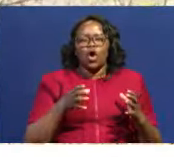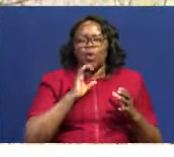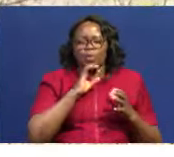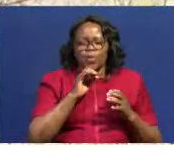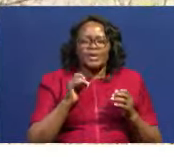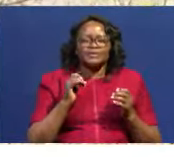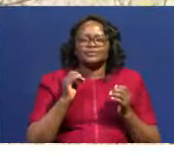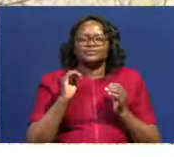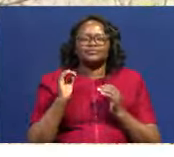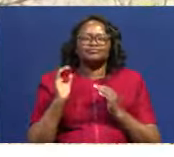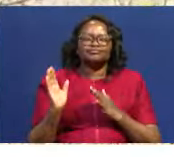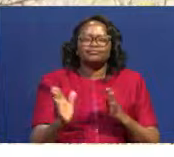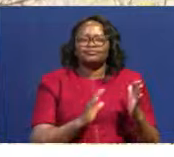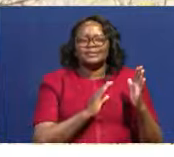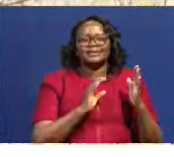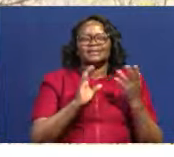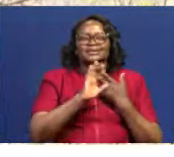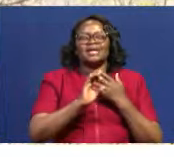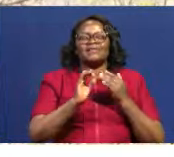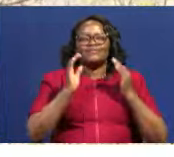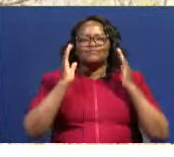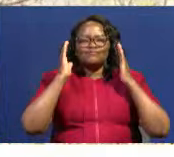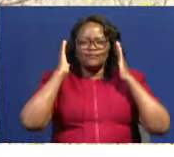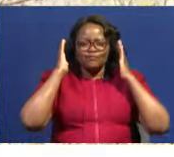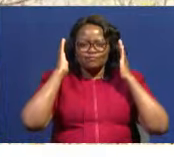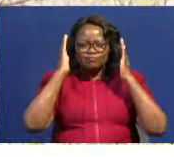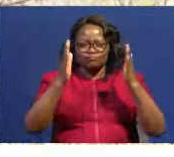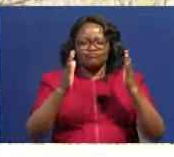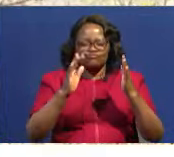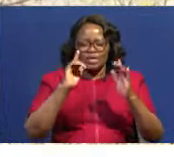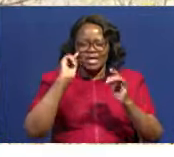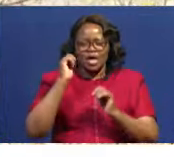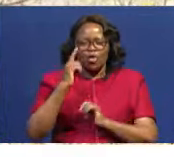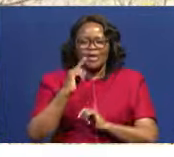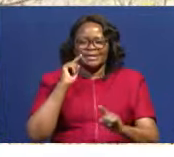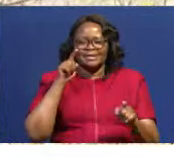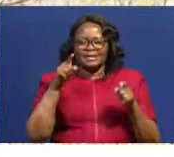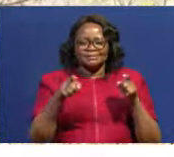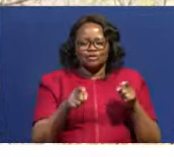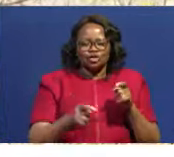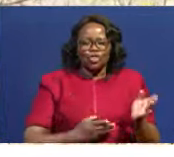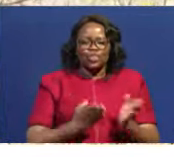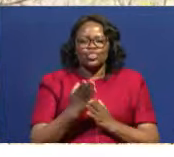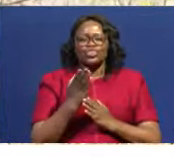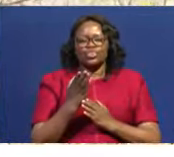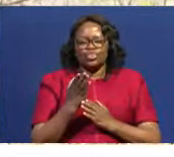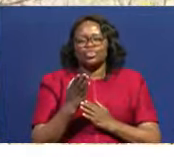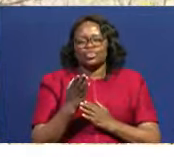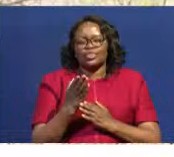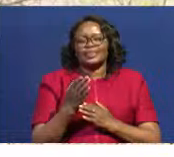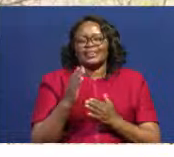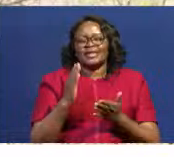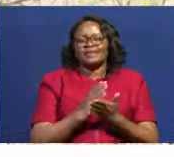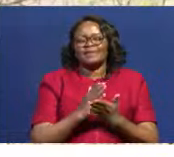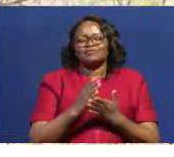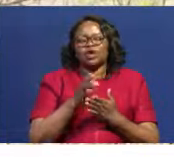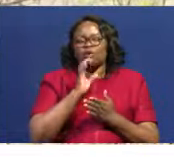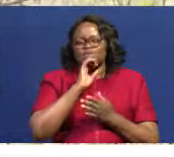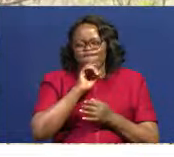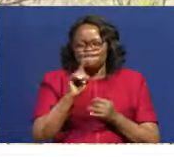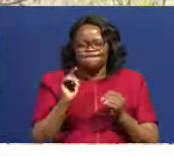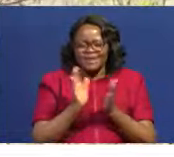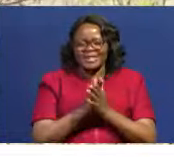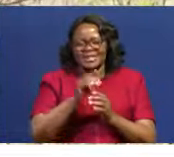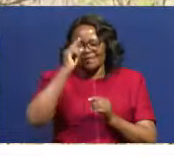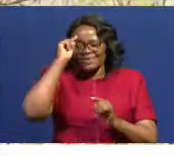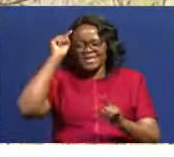within the country has been the main focus of the Kenya Kwanza administration, especially through the State Department of Irrigation, with the government